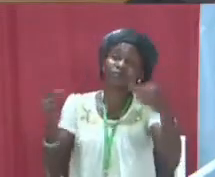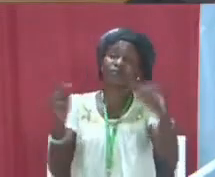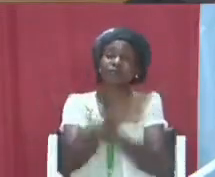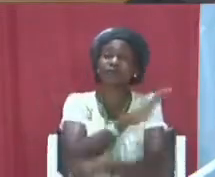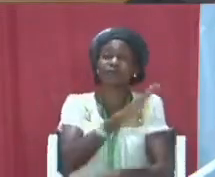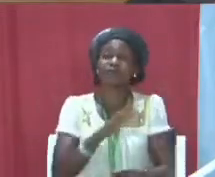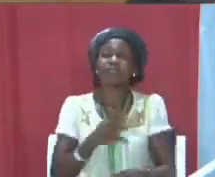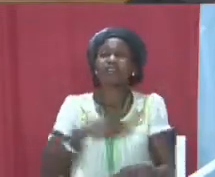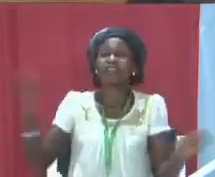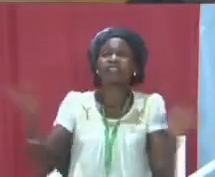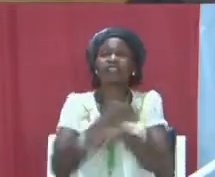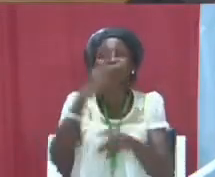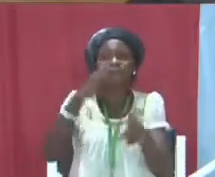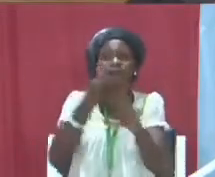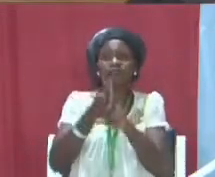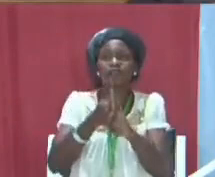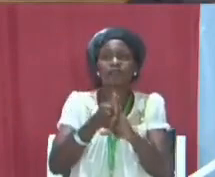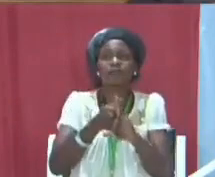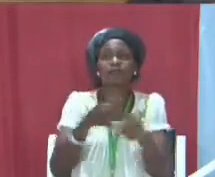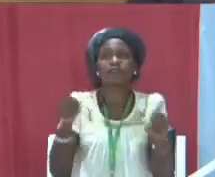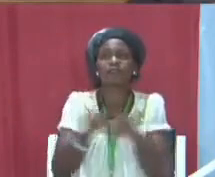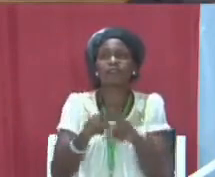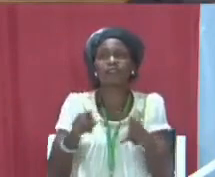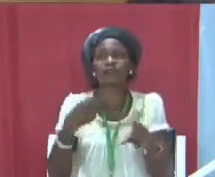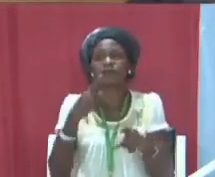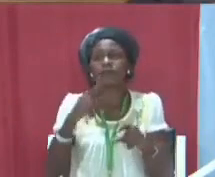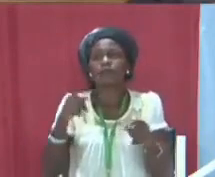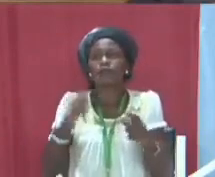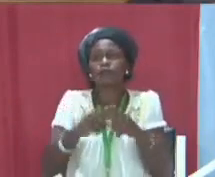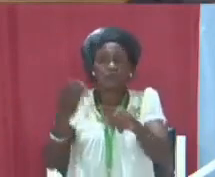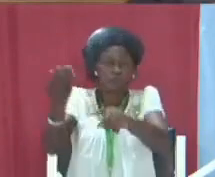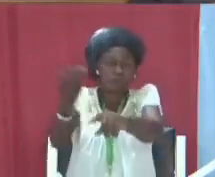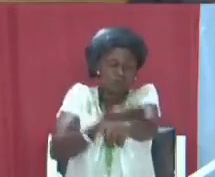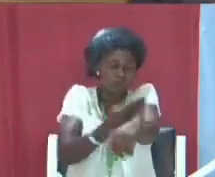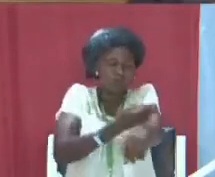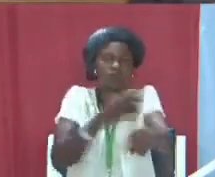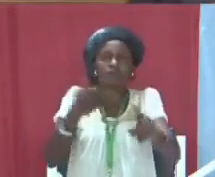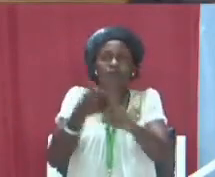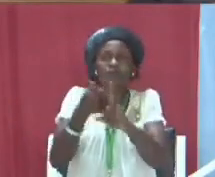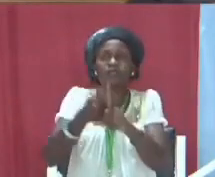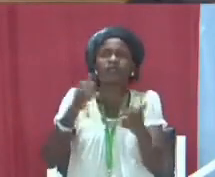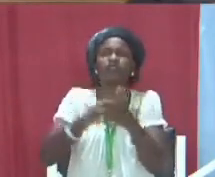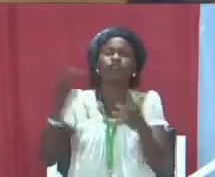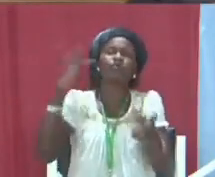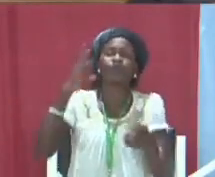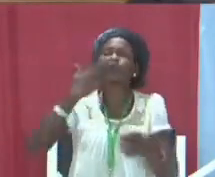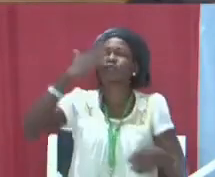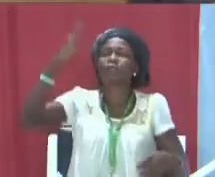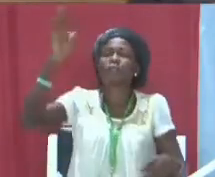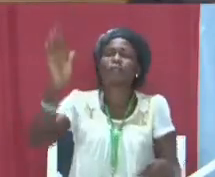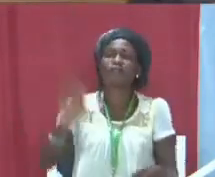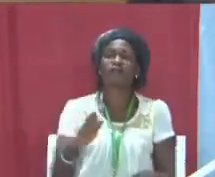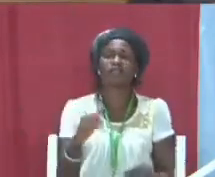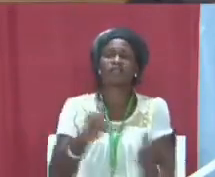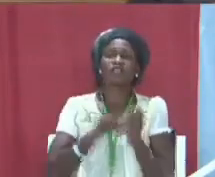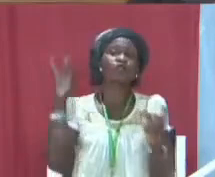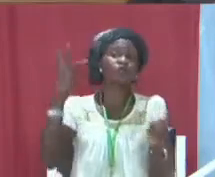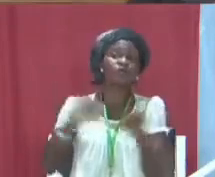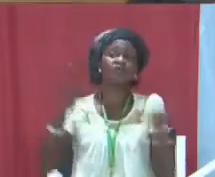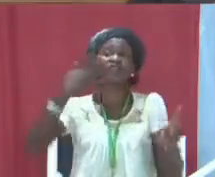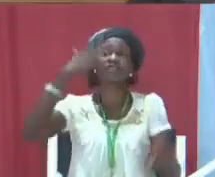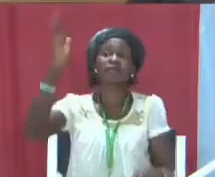And he took for himself a potsherd to scrape himself. It was bad. It was